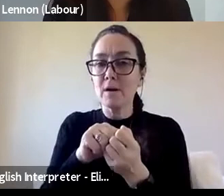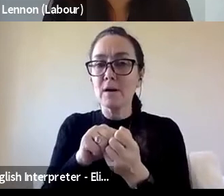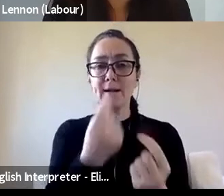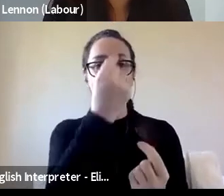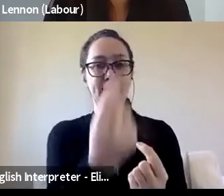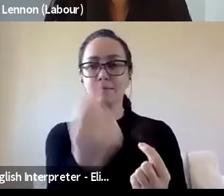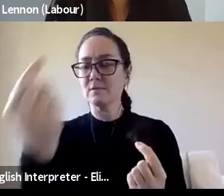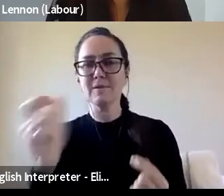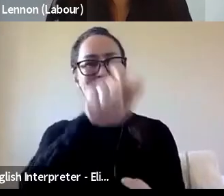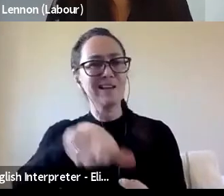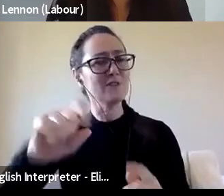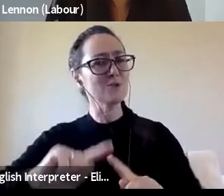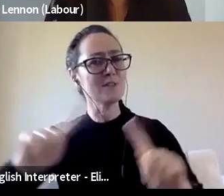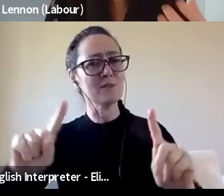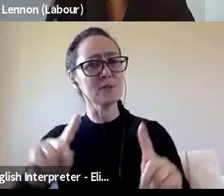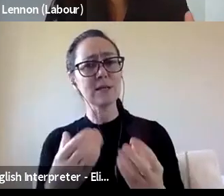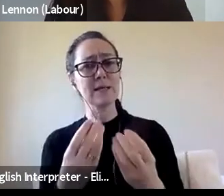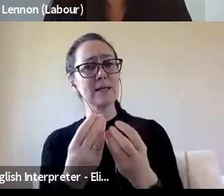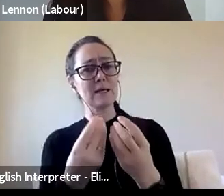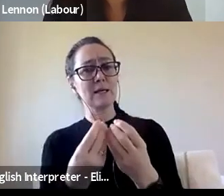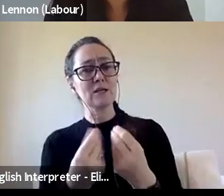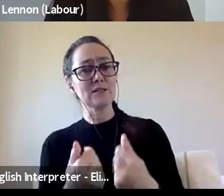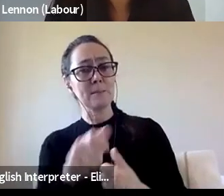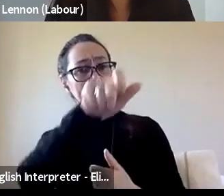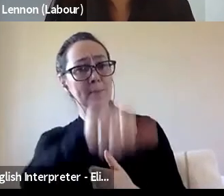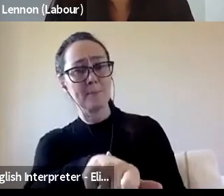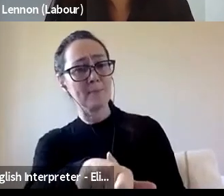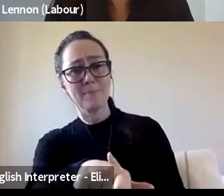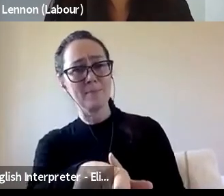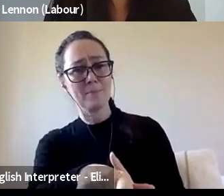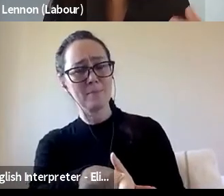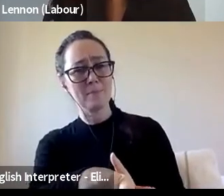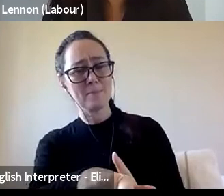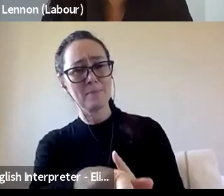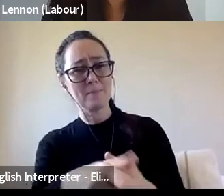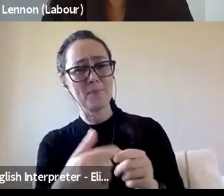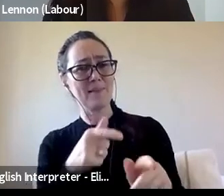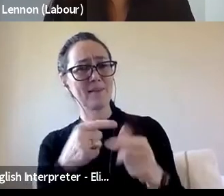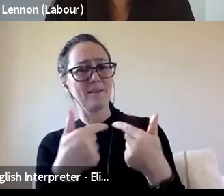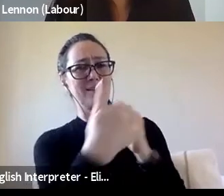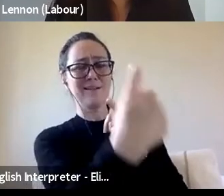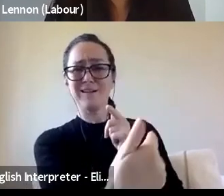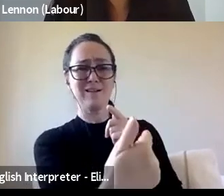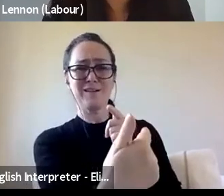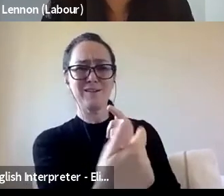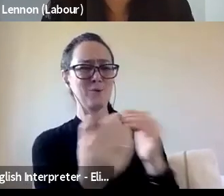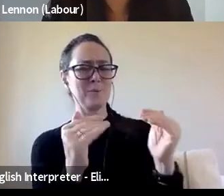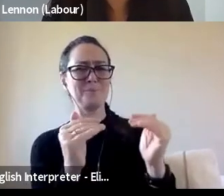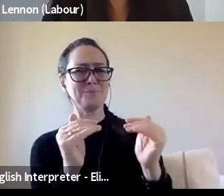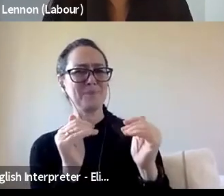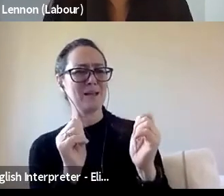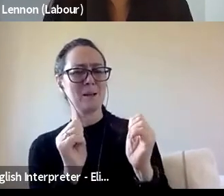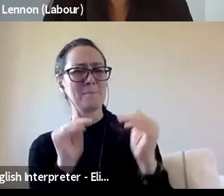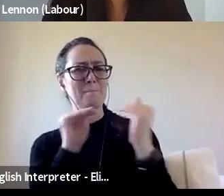to GPs, they tell me that actually doing the video consultation takes considerably longer. So it's not really a time